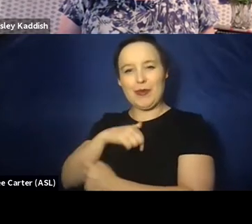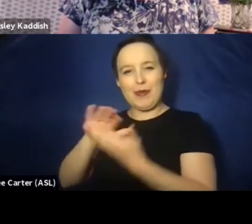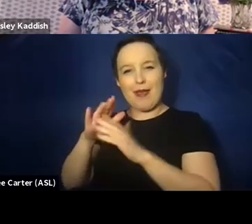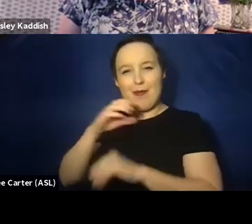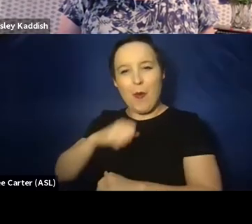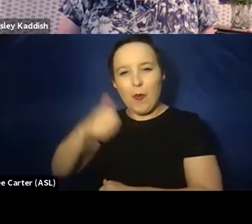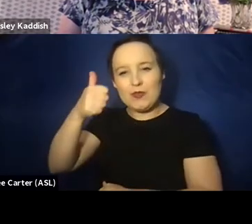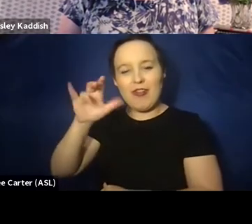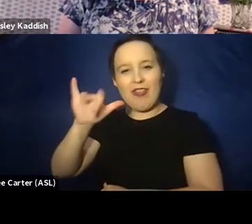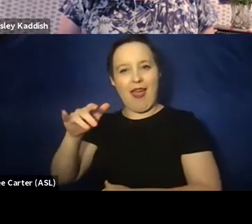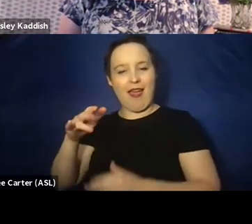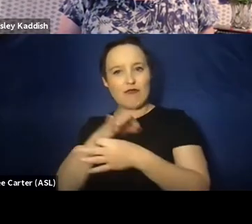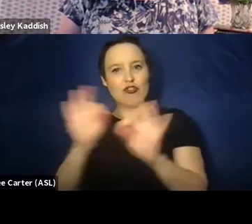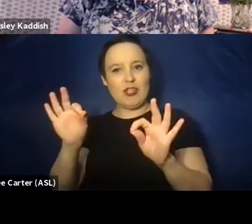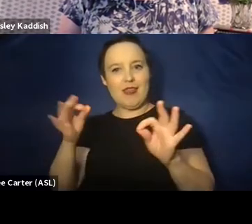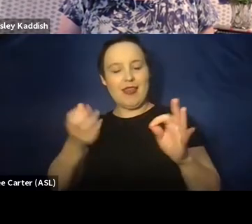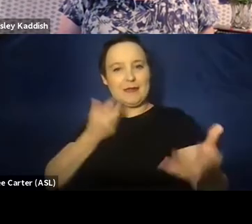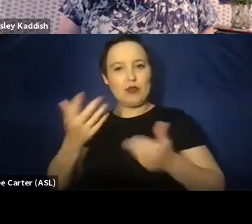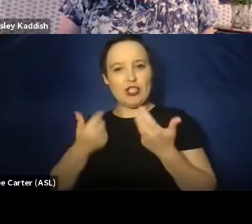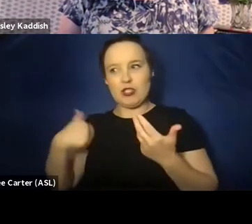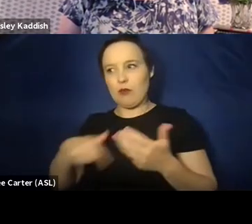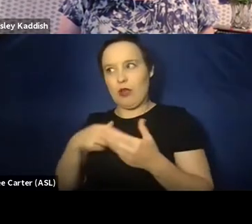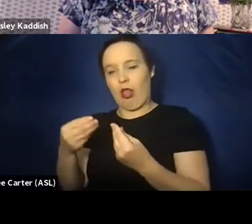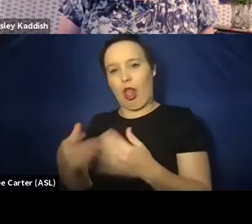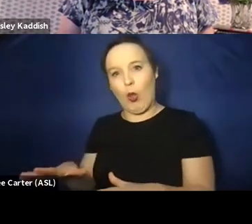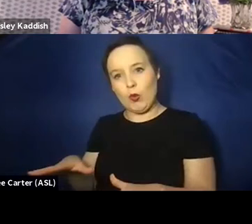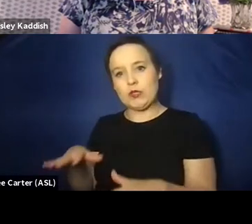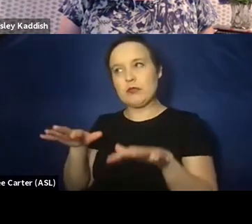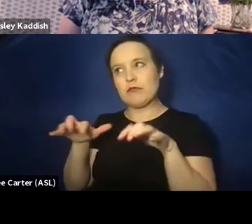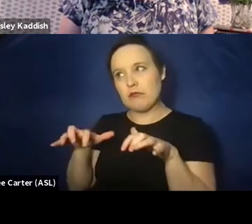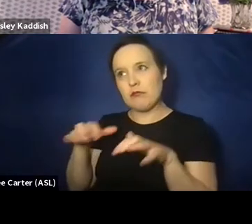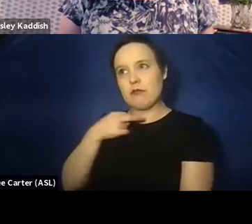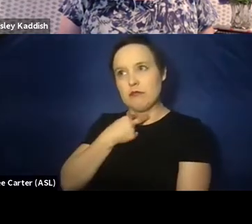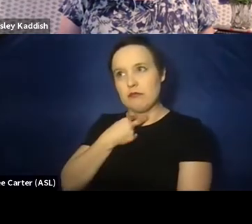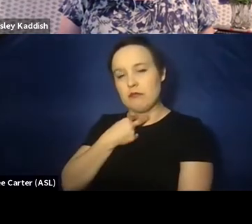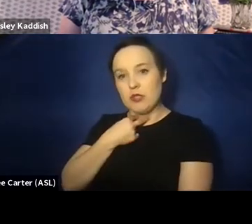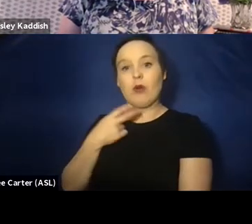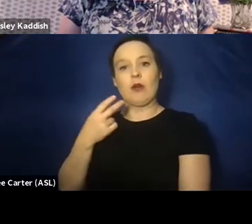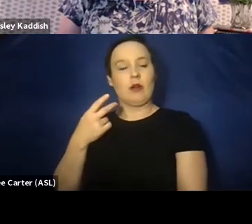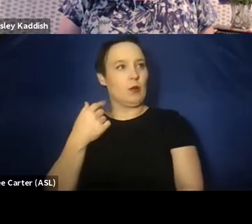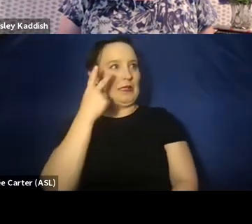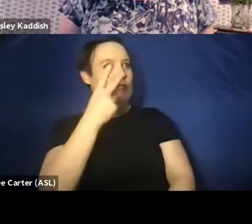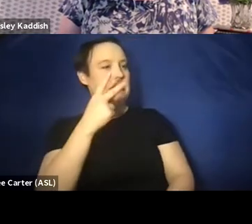we hear the music, when we see people dance, when we respond, you know,